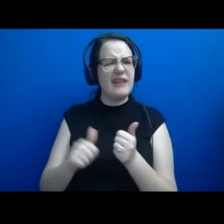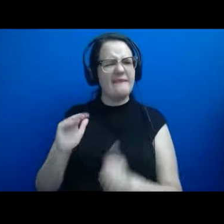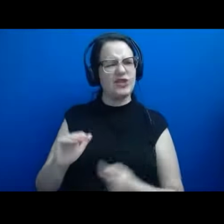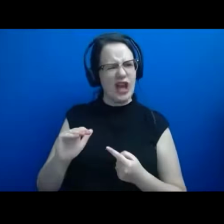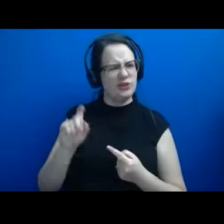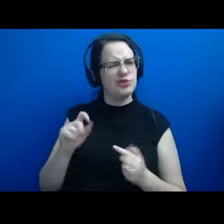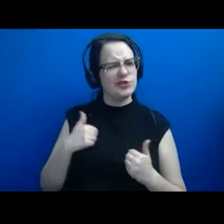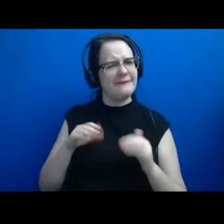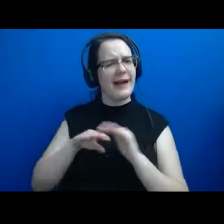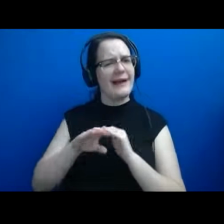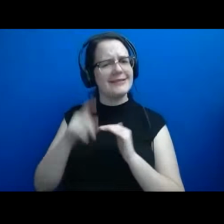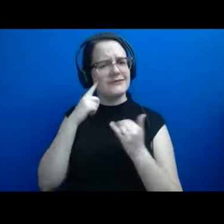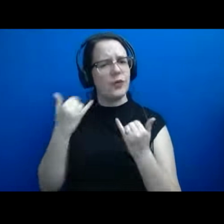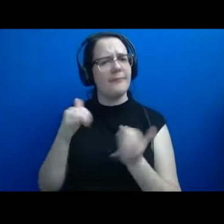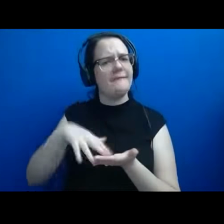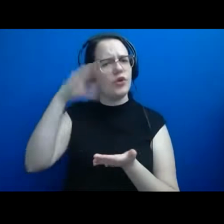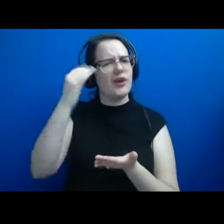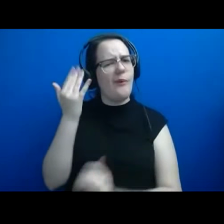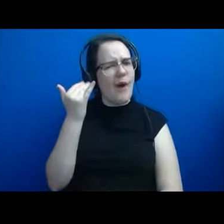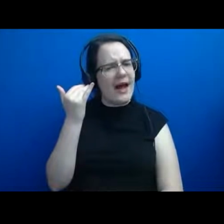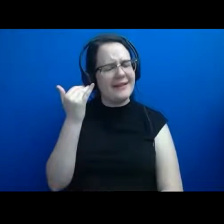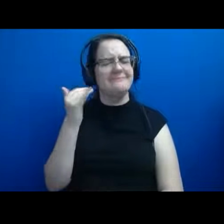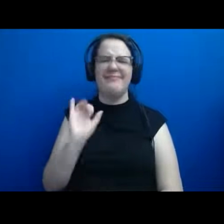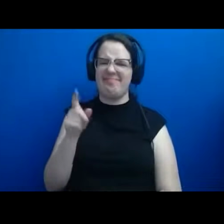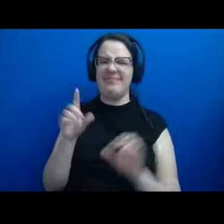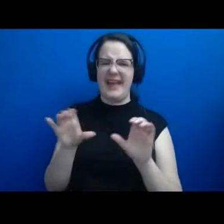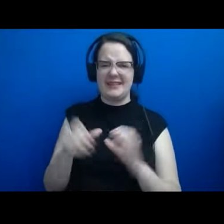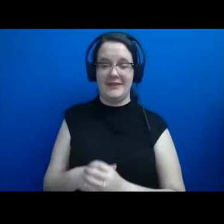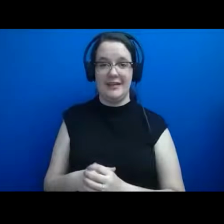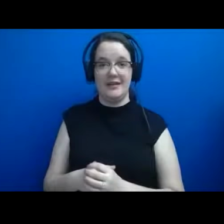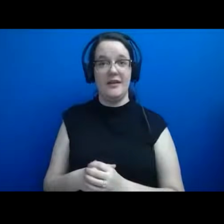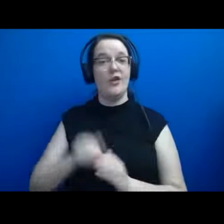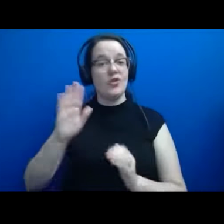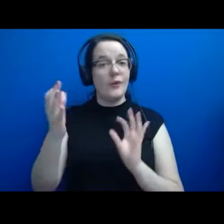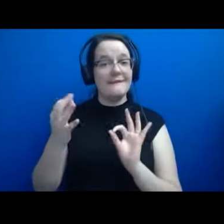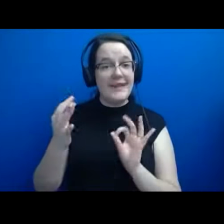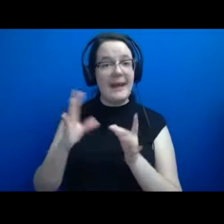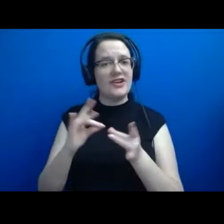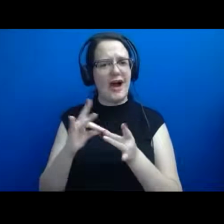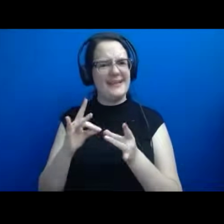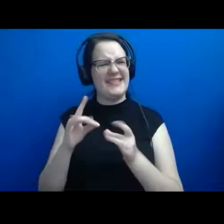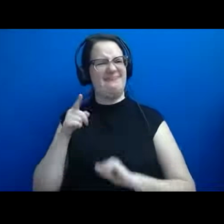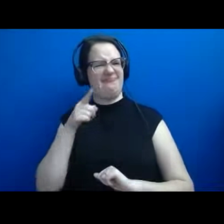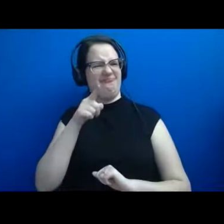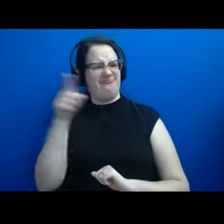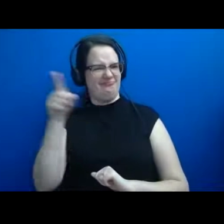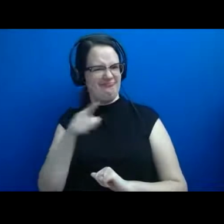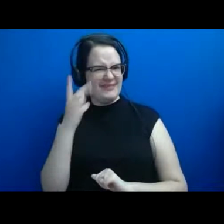playful learning. And these are the themes that we pulled from all of the feedback that we received from y'all.